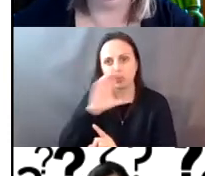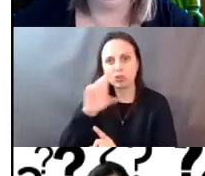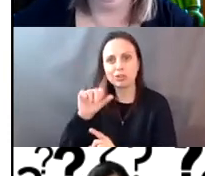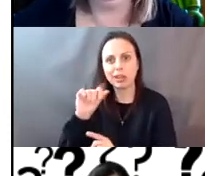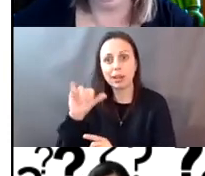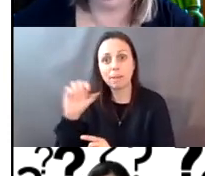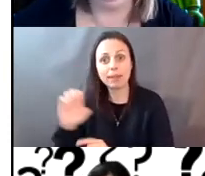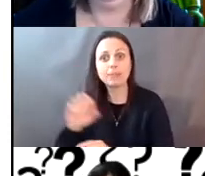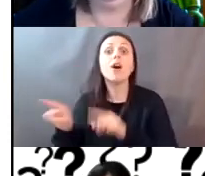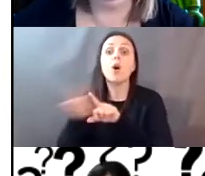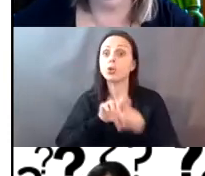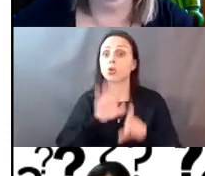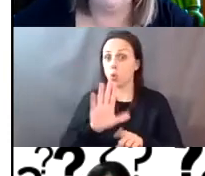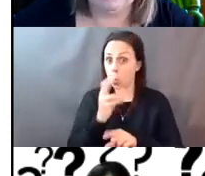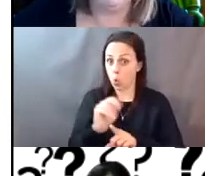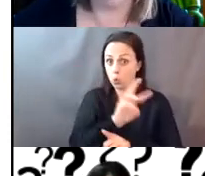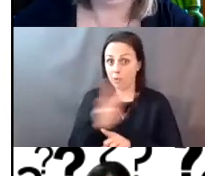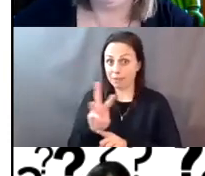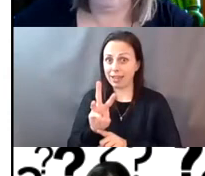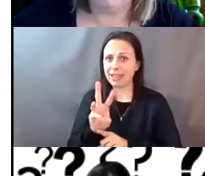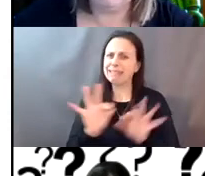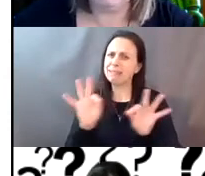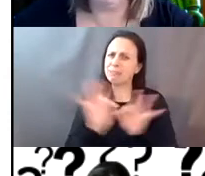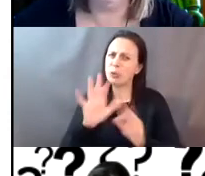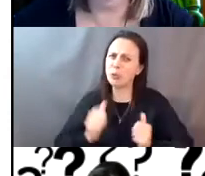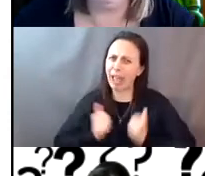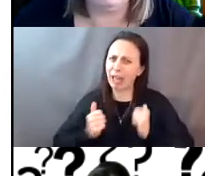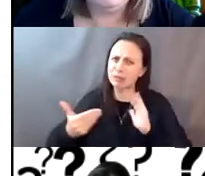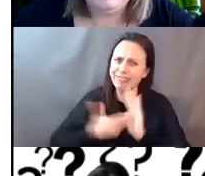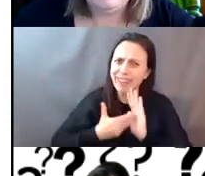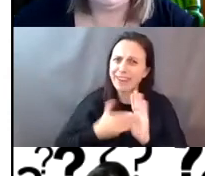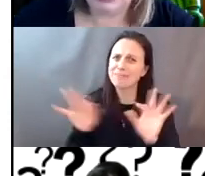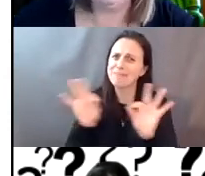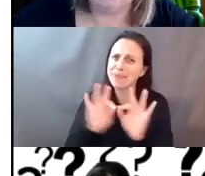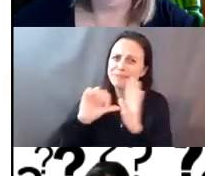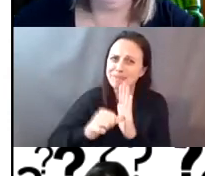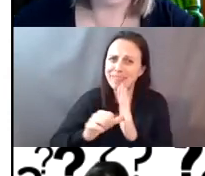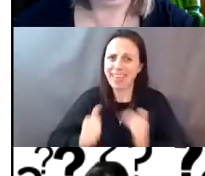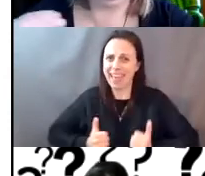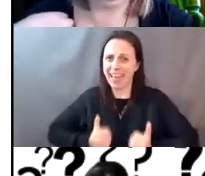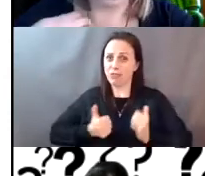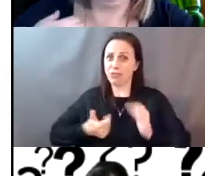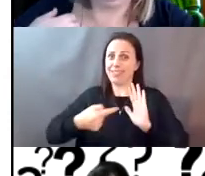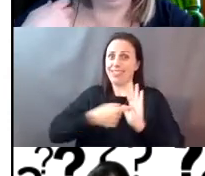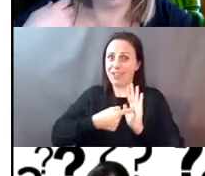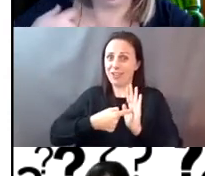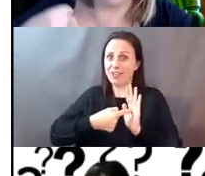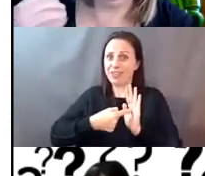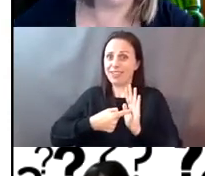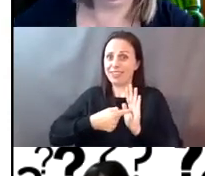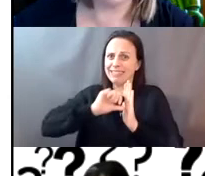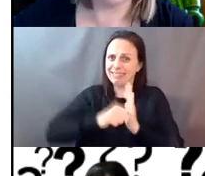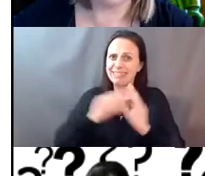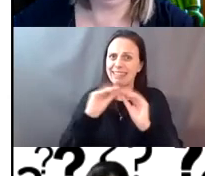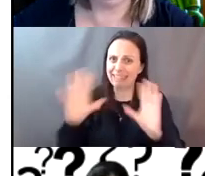on your own website, a big one is like, just make sure you have the address, the address on your website, like, and make sure that that's really